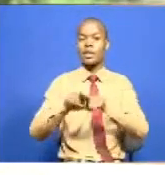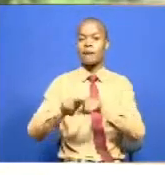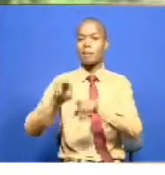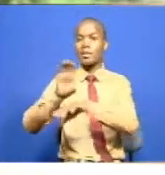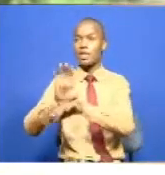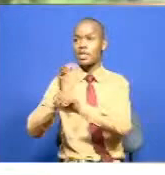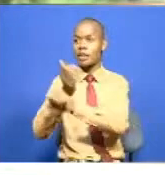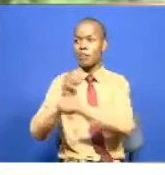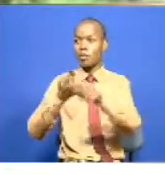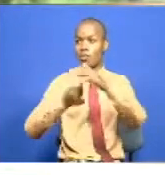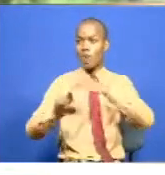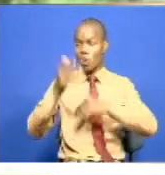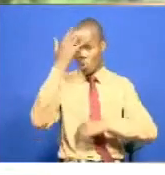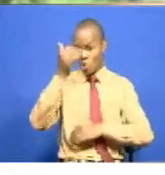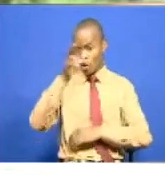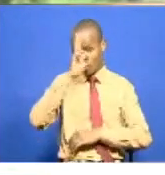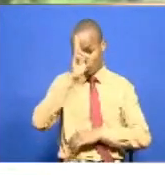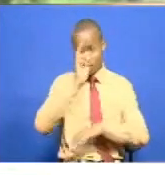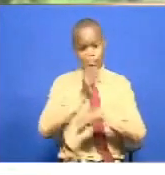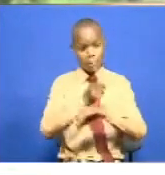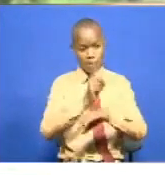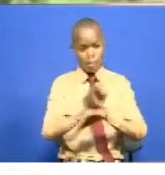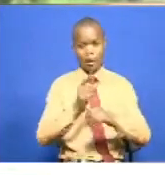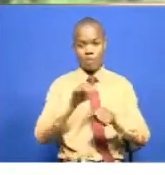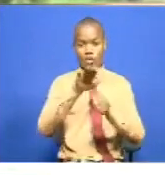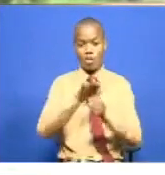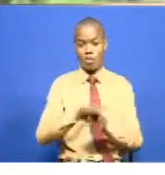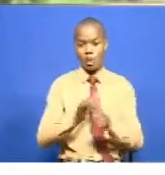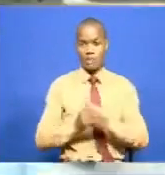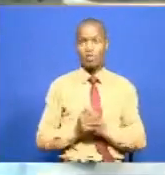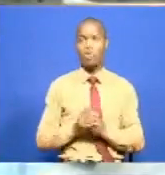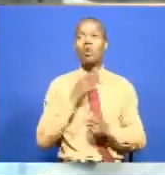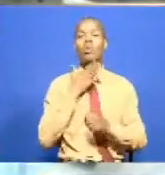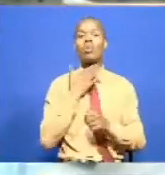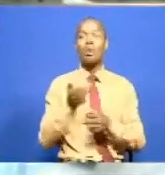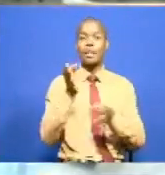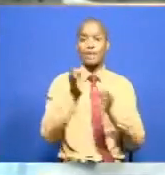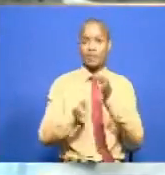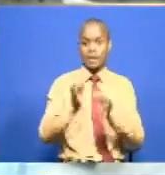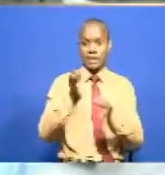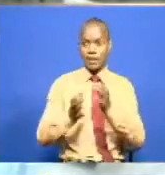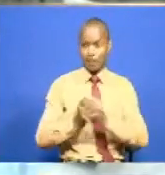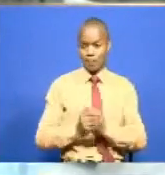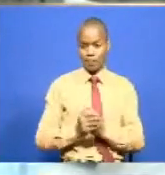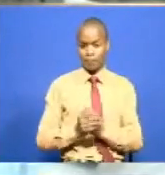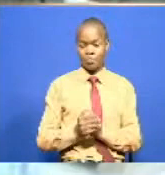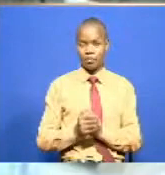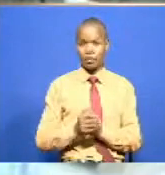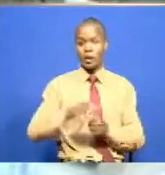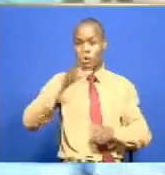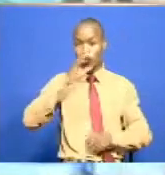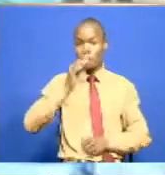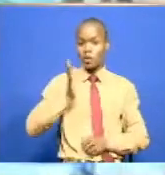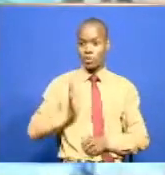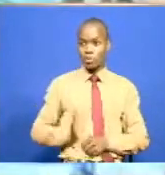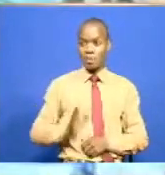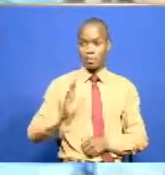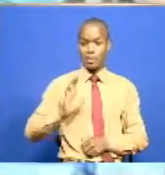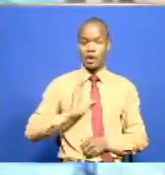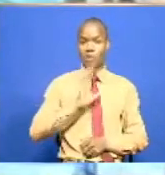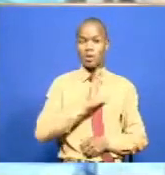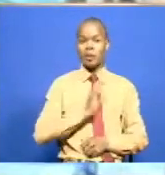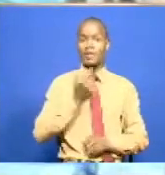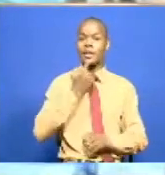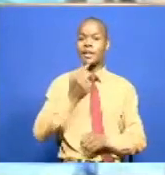ya uoga wanawekewa na polisi. Muangalie haki za Wajomvu. Community spokesman Askeli Lamek told the